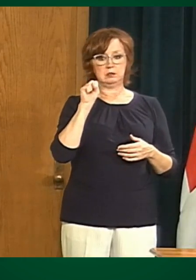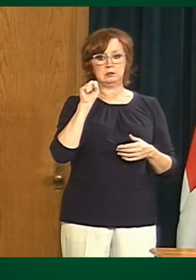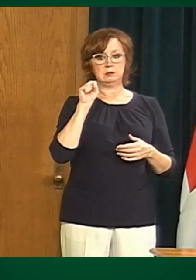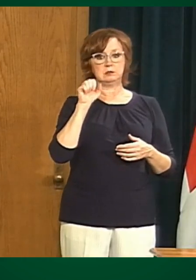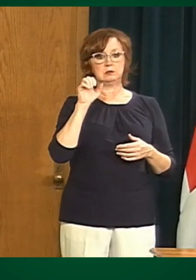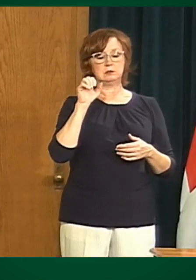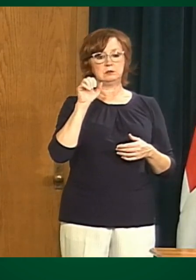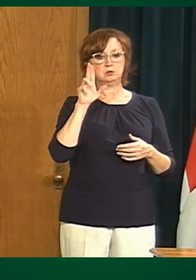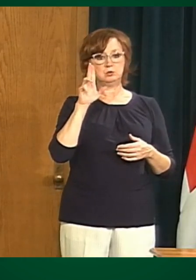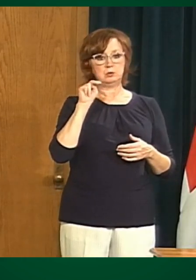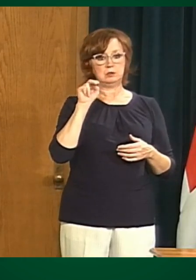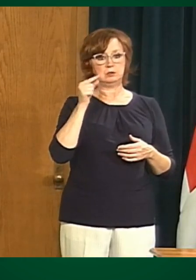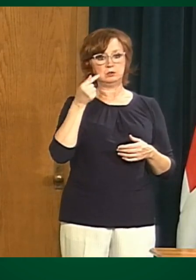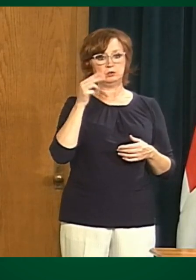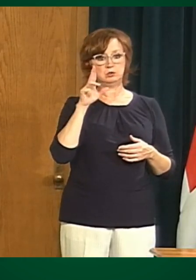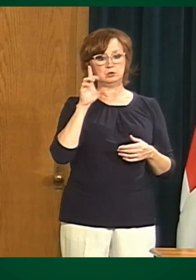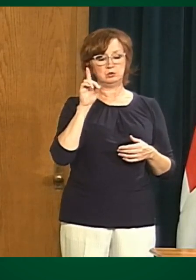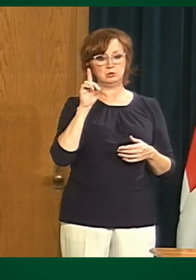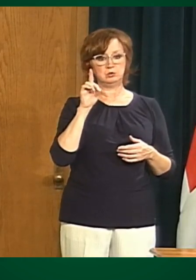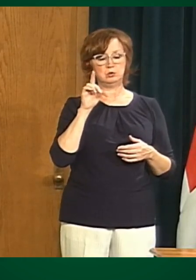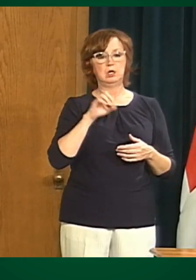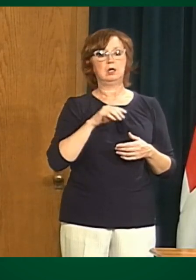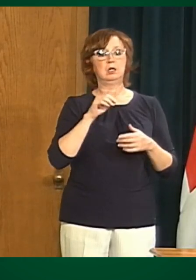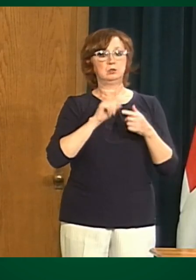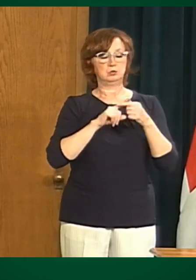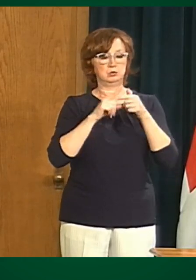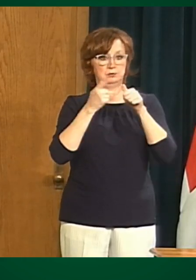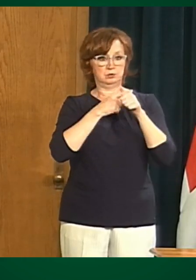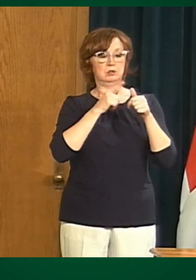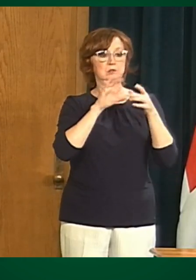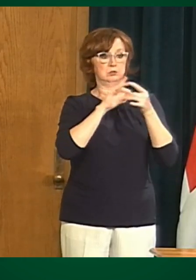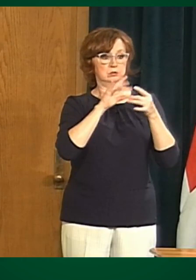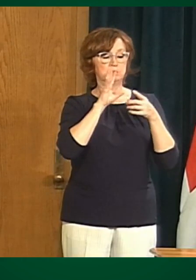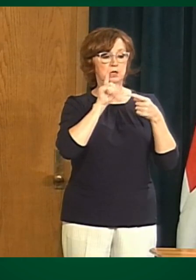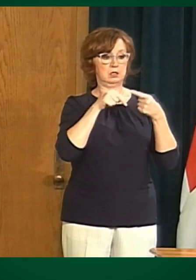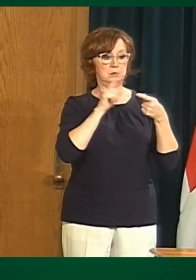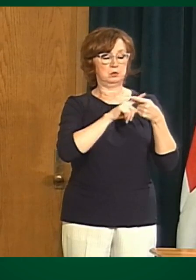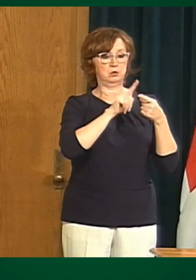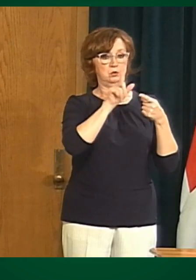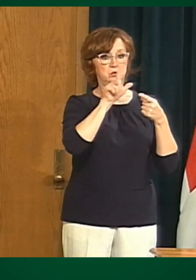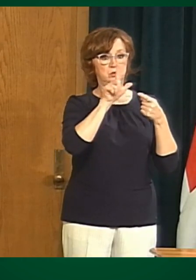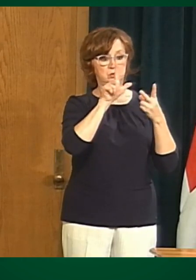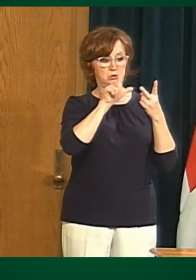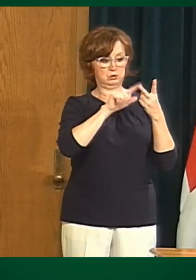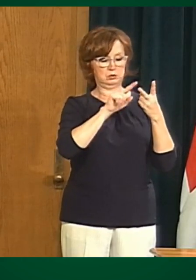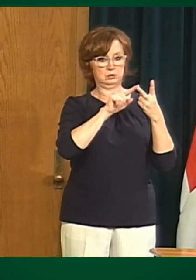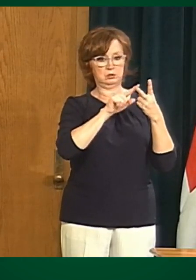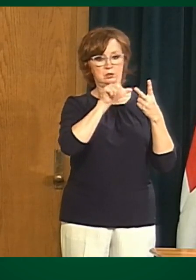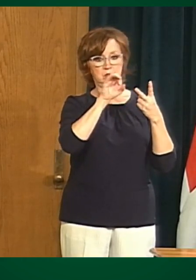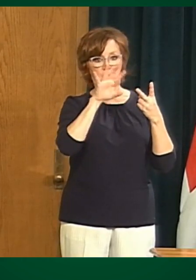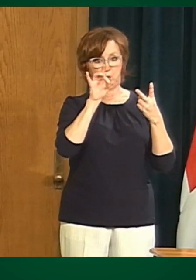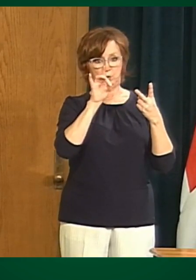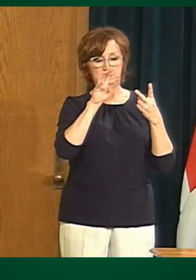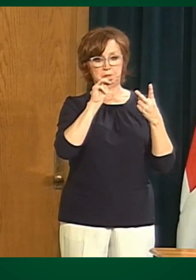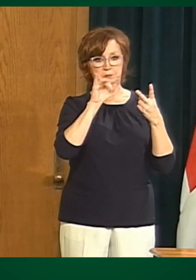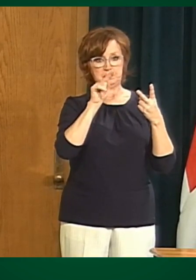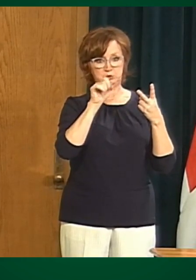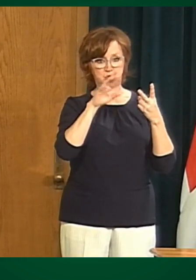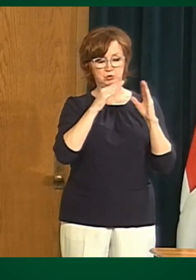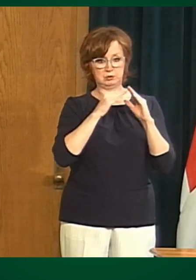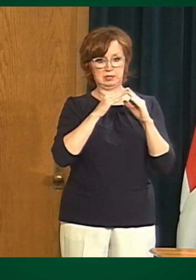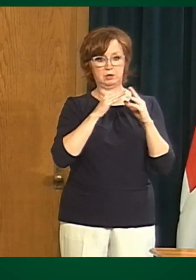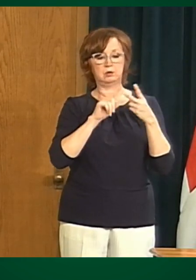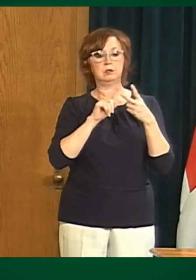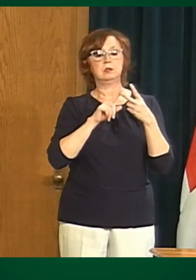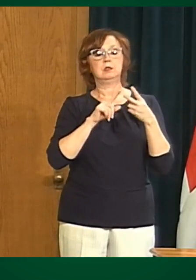the Lloydminster situation, and then after that, I'll ask Dr. Zayad to maybe give a few comments and update on the Loche